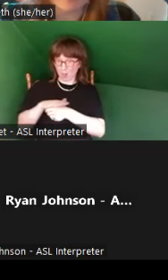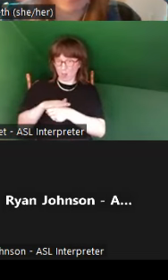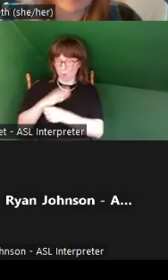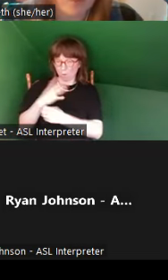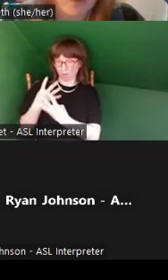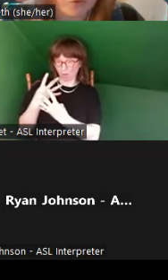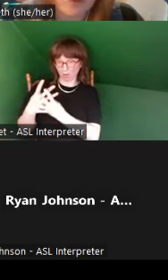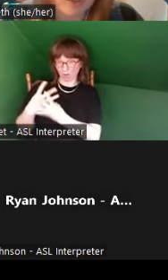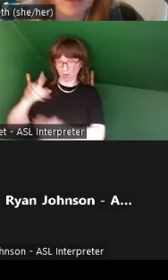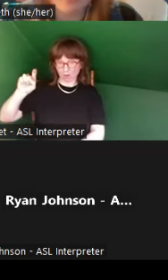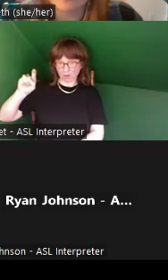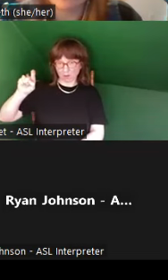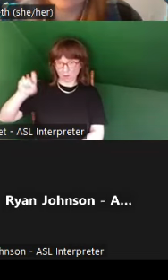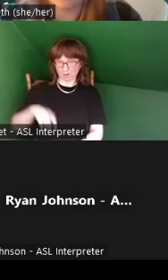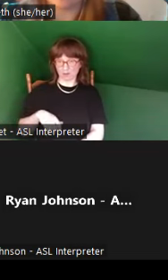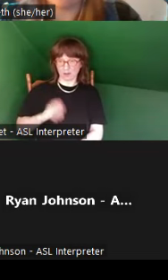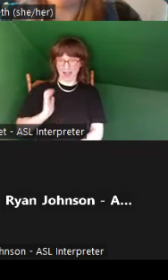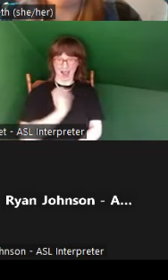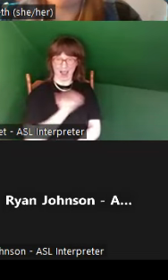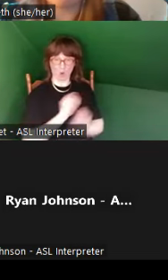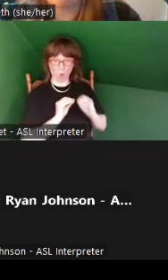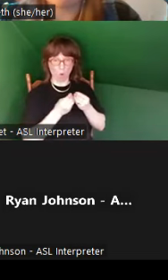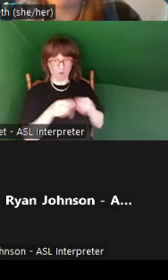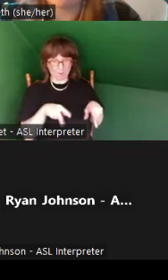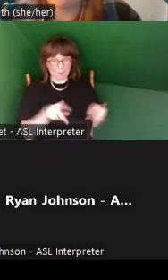to receive calls from the local jail?